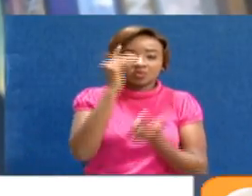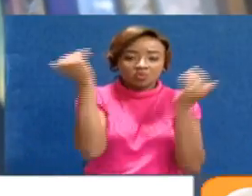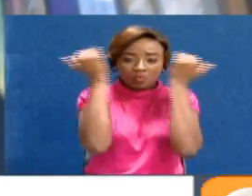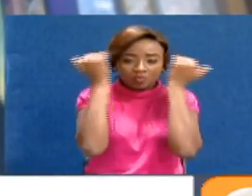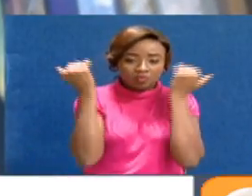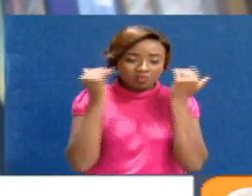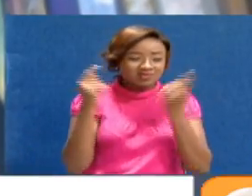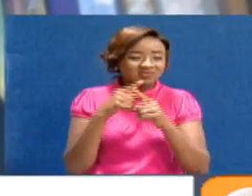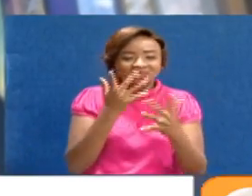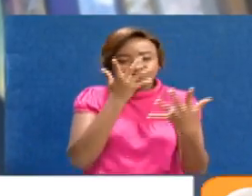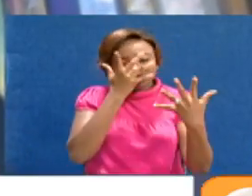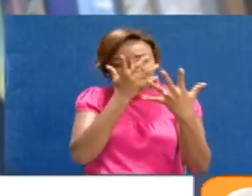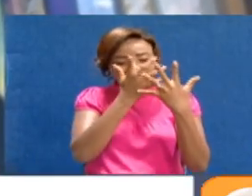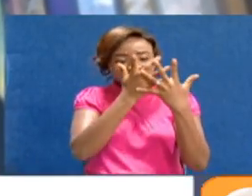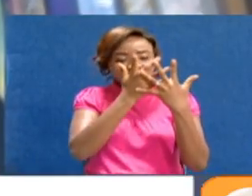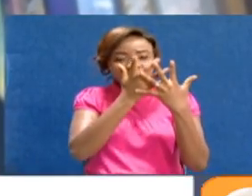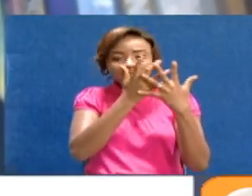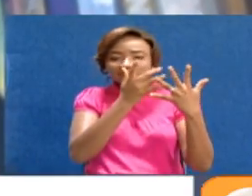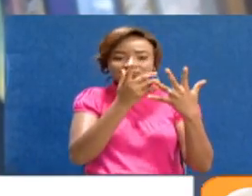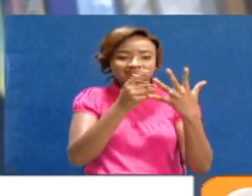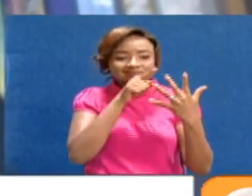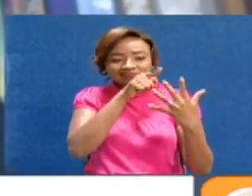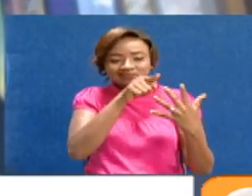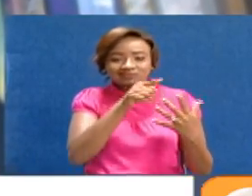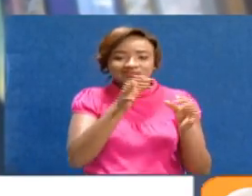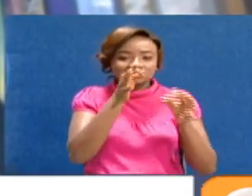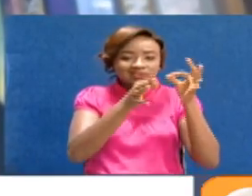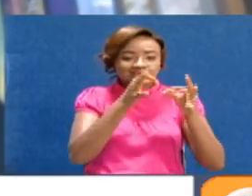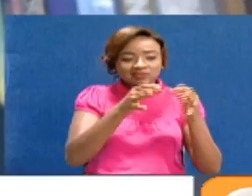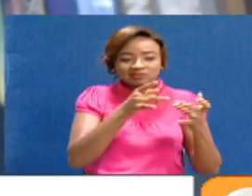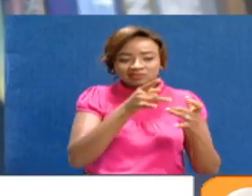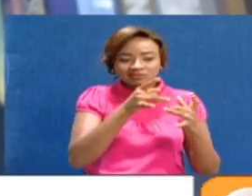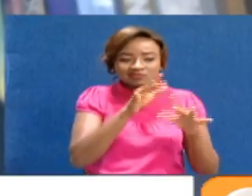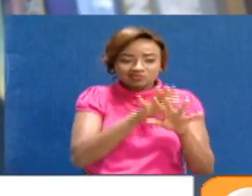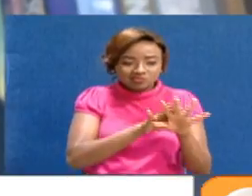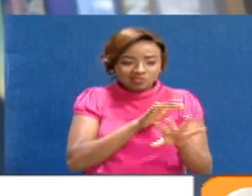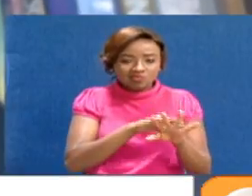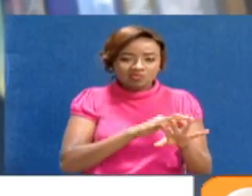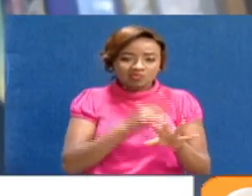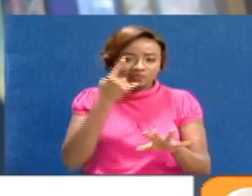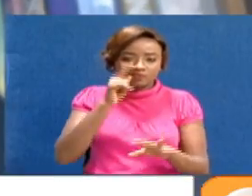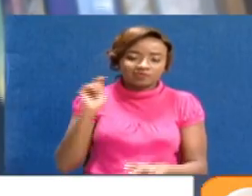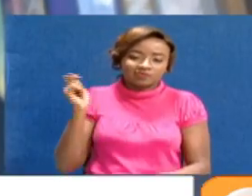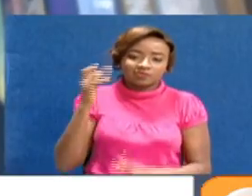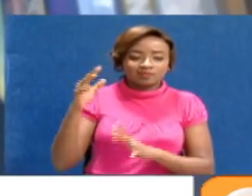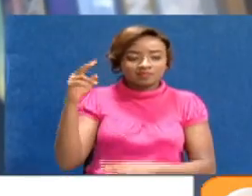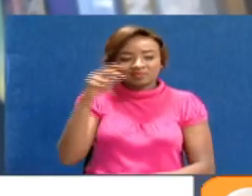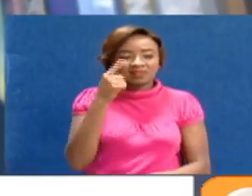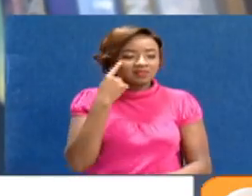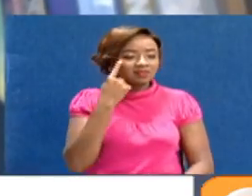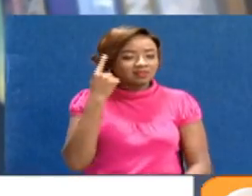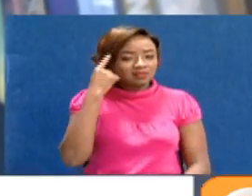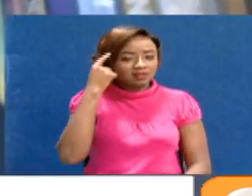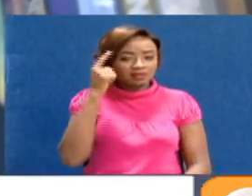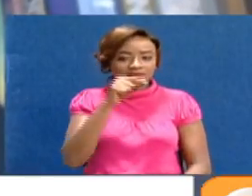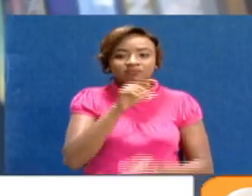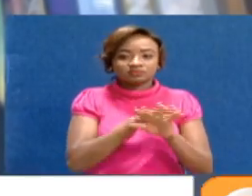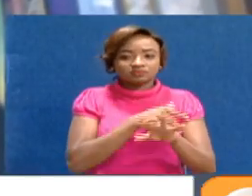But again, the wheels of justice seem to be moving a little bit too slowly for Kenyans And I think, yes, we understand some of